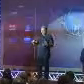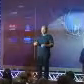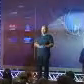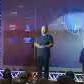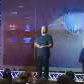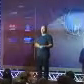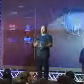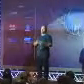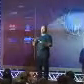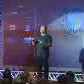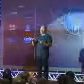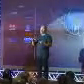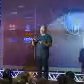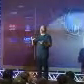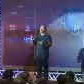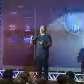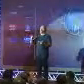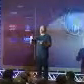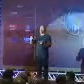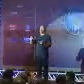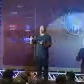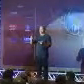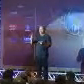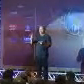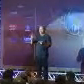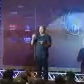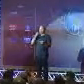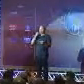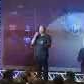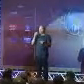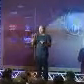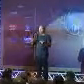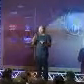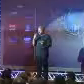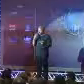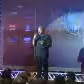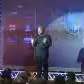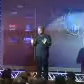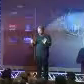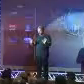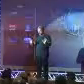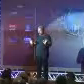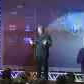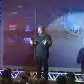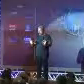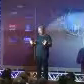or the Herd operating system from the Free Software Foundation.